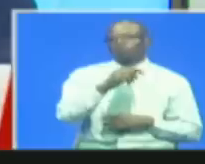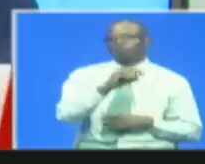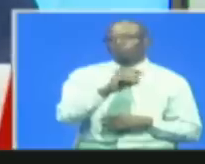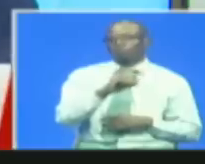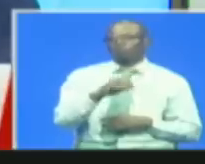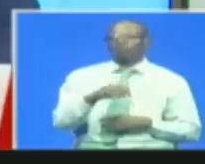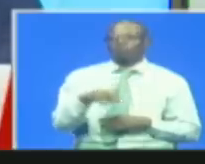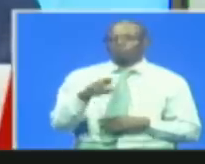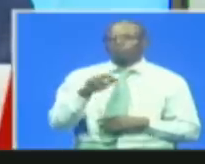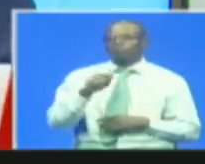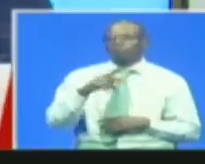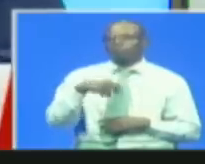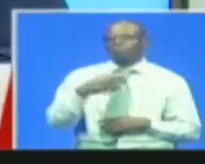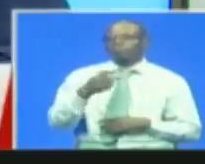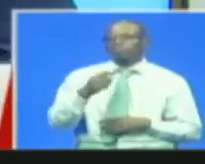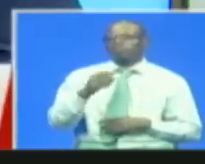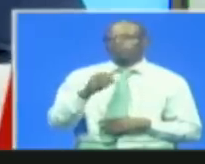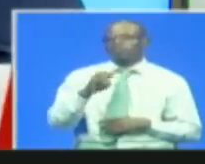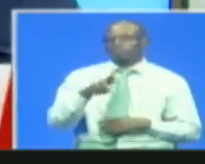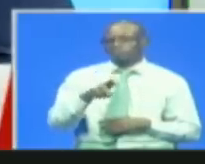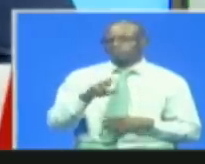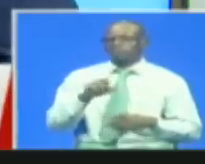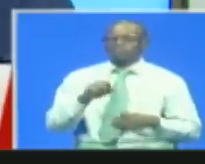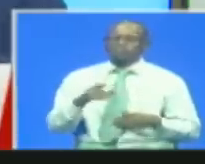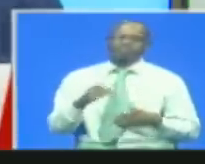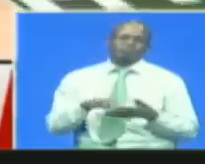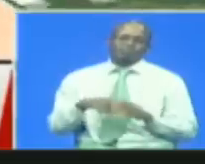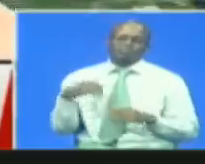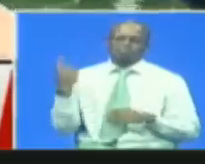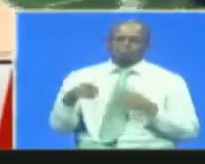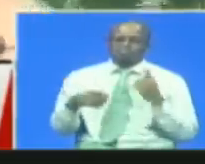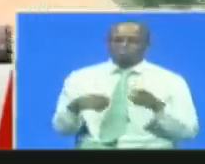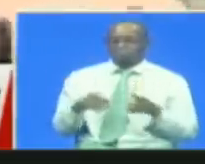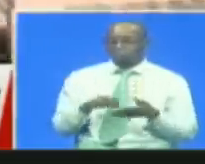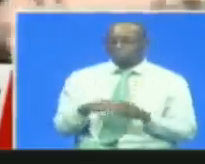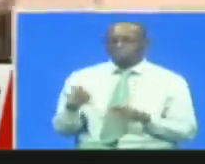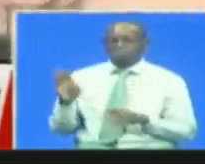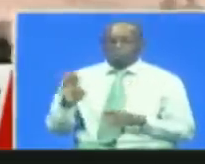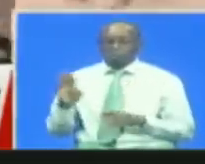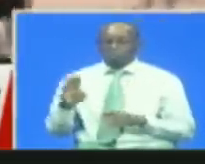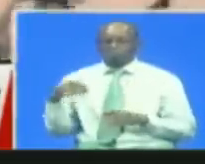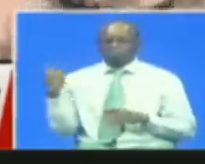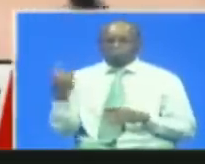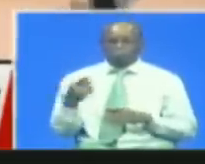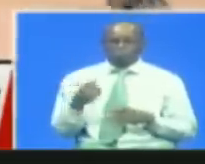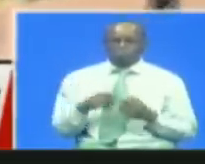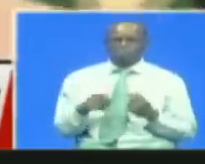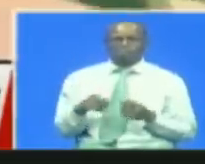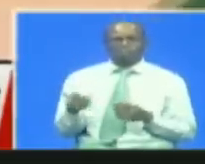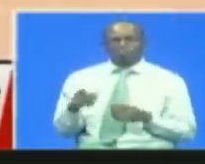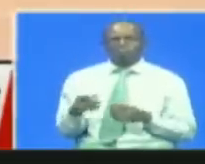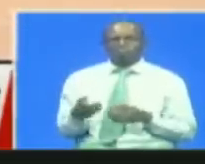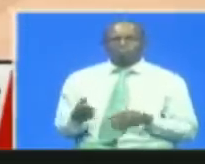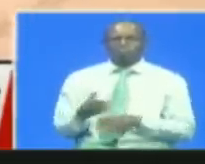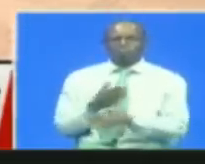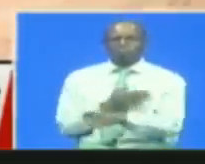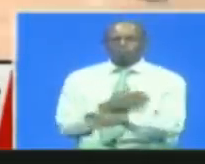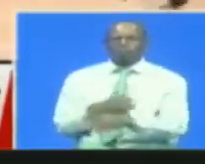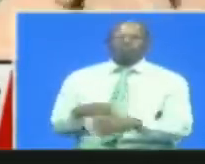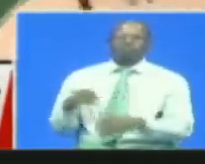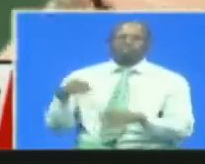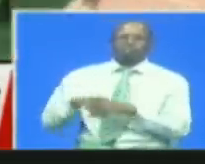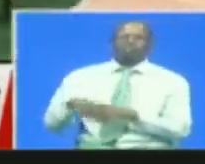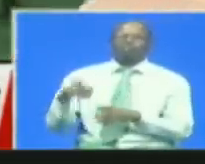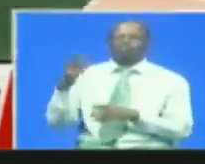in Game 1 in Milwaukee last night. The Bucks trailed by 13 early but came storming back with a big fourth quarter. The